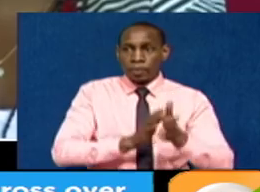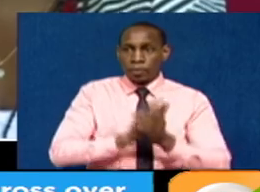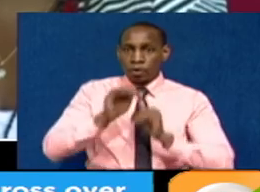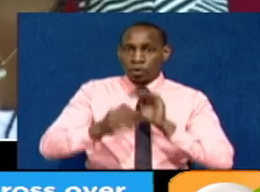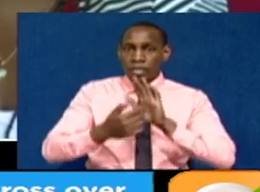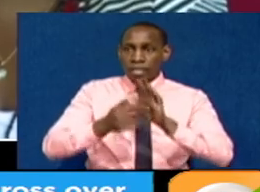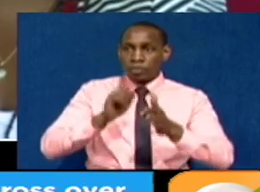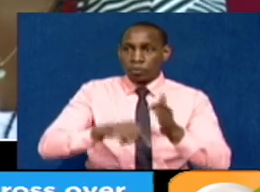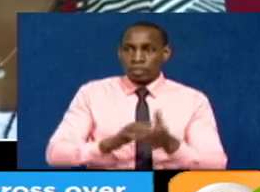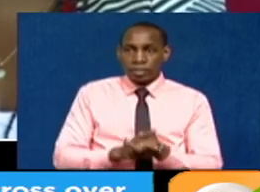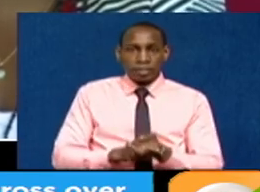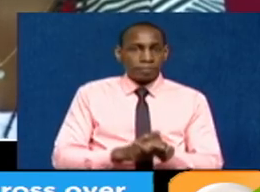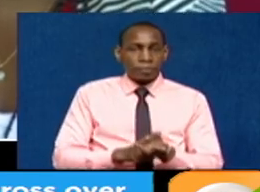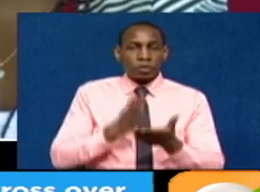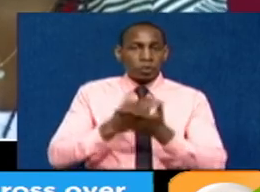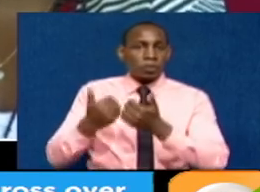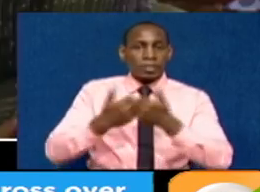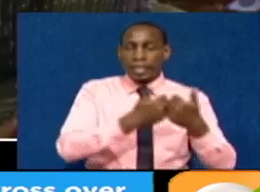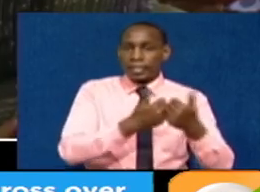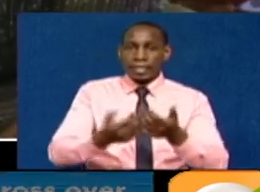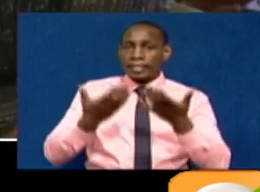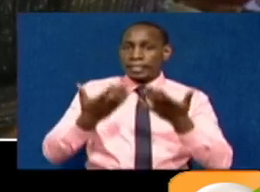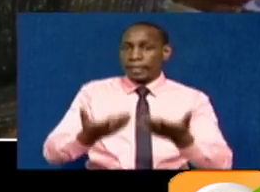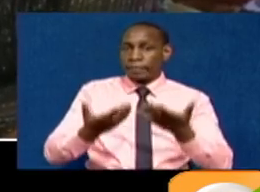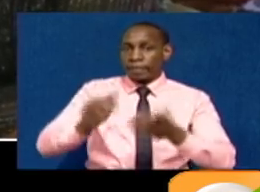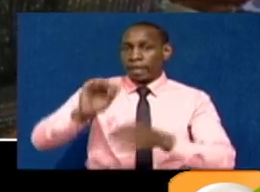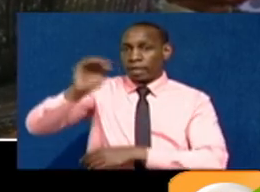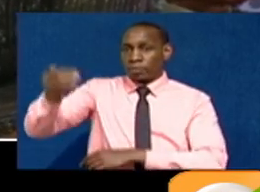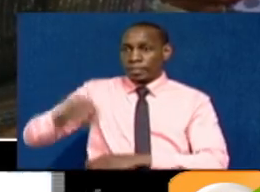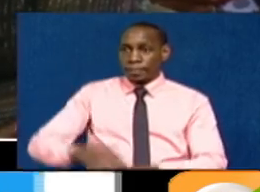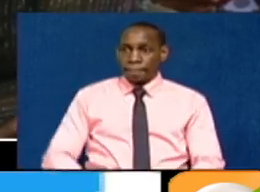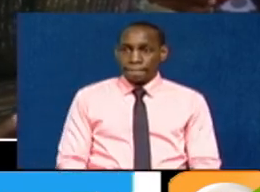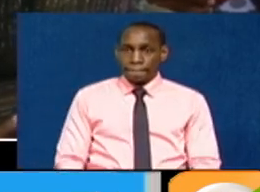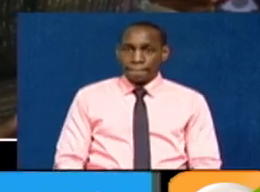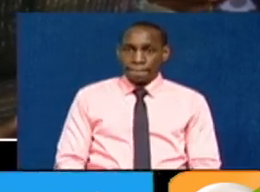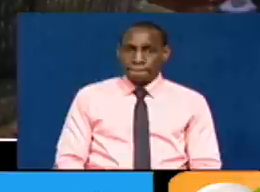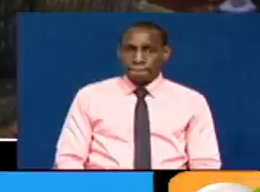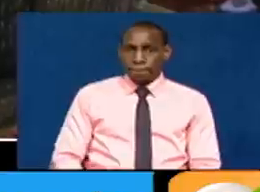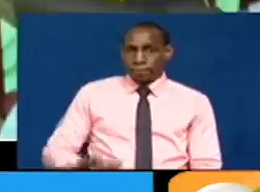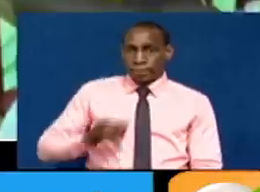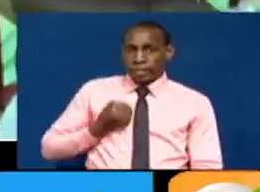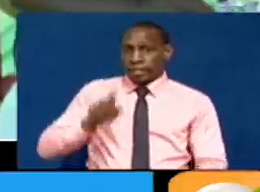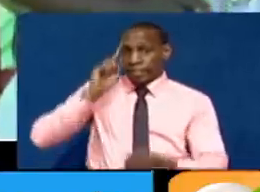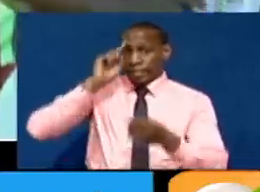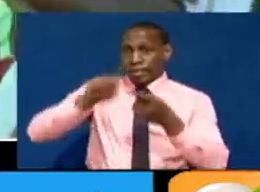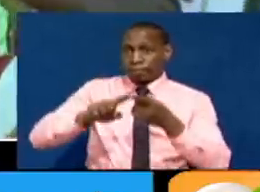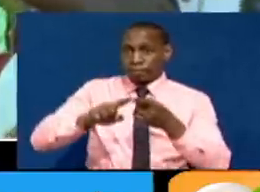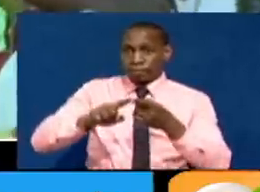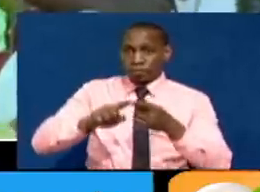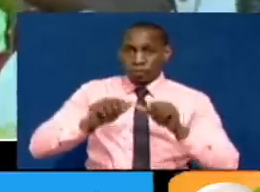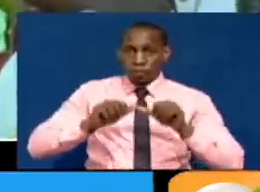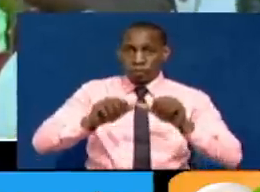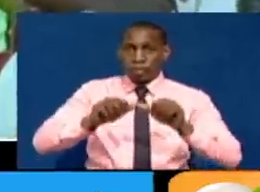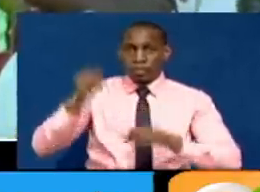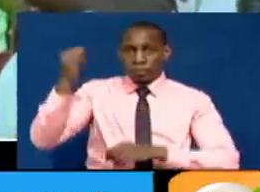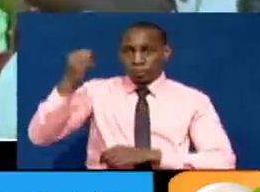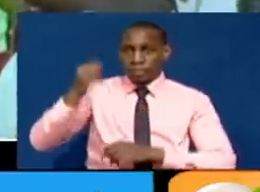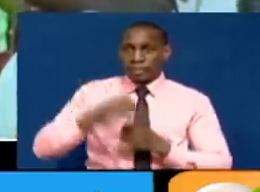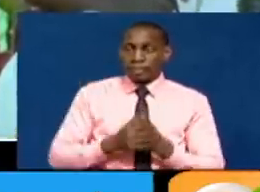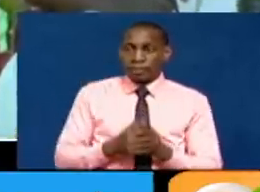signs that she was not having it easy politically in the county. Was she looking for survival and a certain